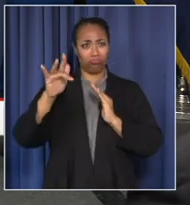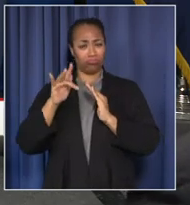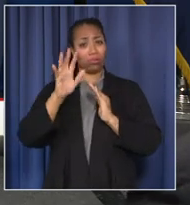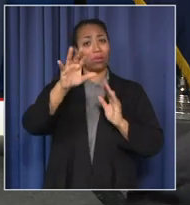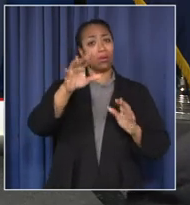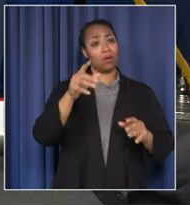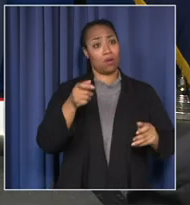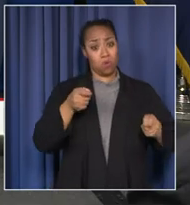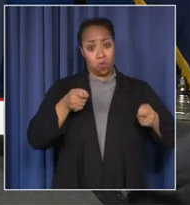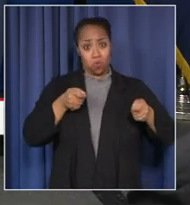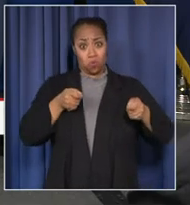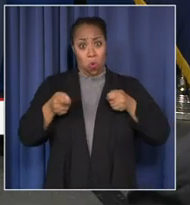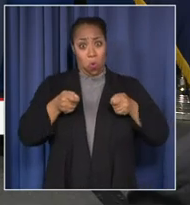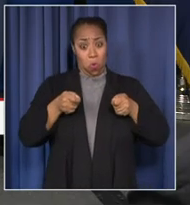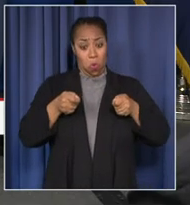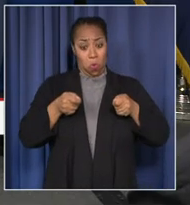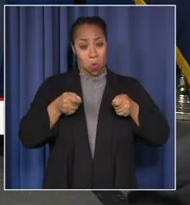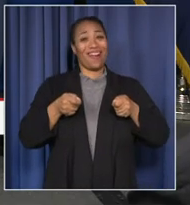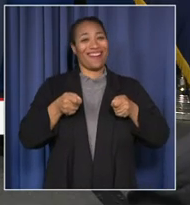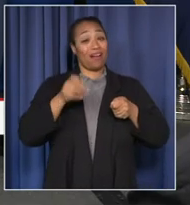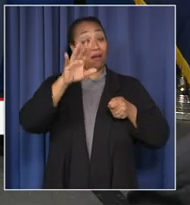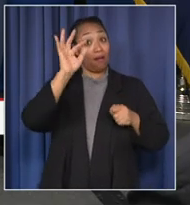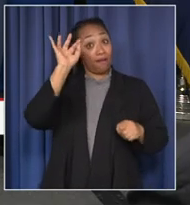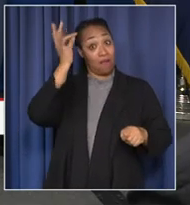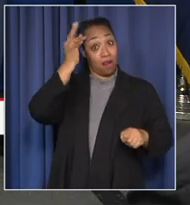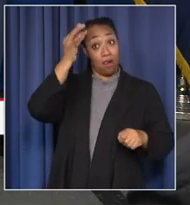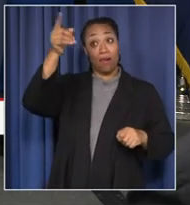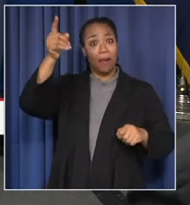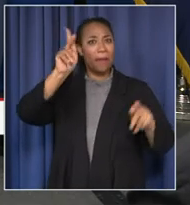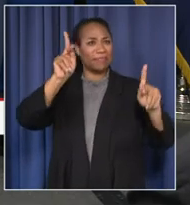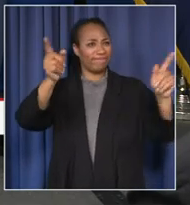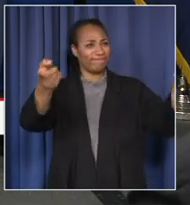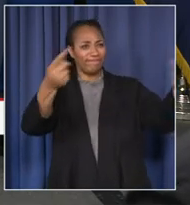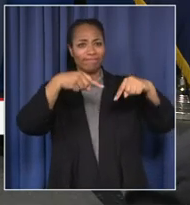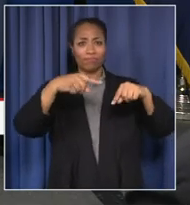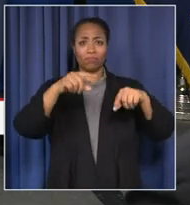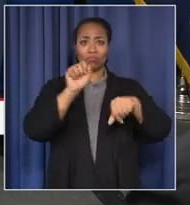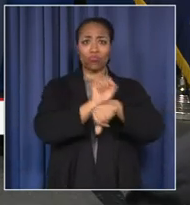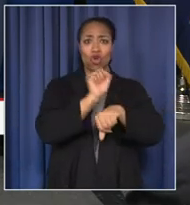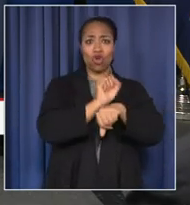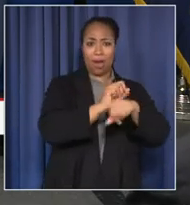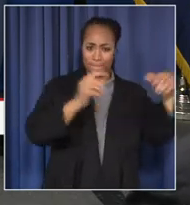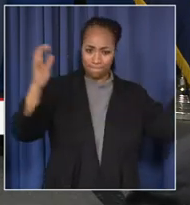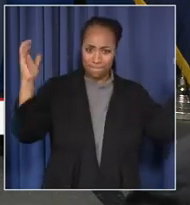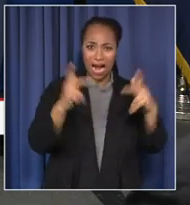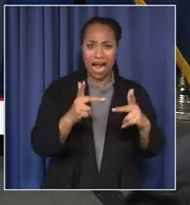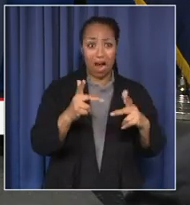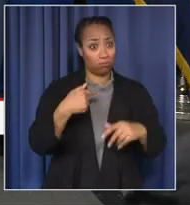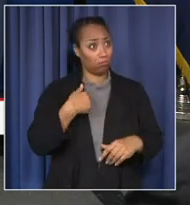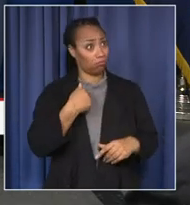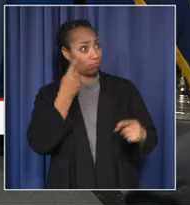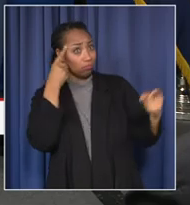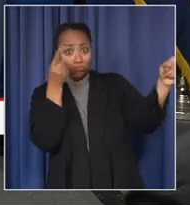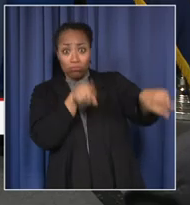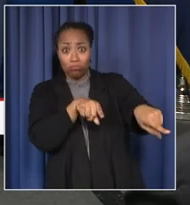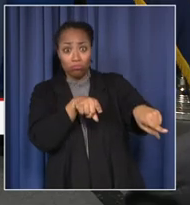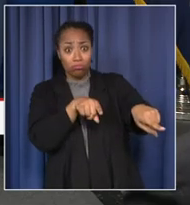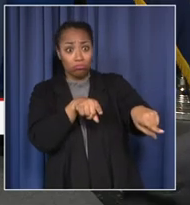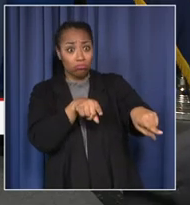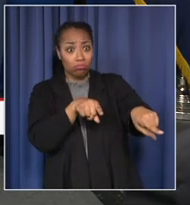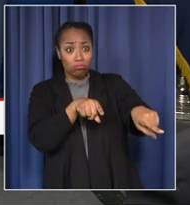for in-person work going with mass firings, which is going to have an impact certainly